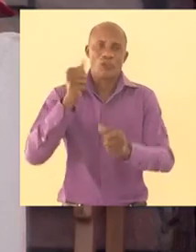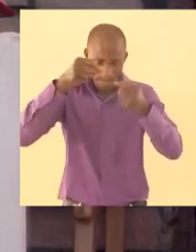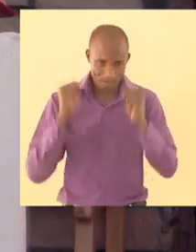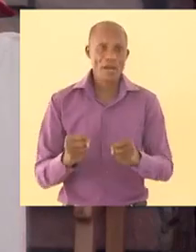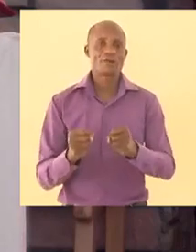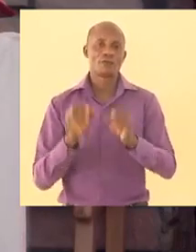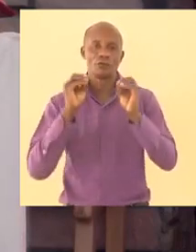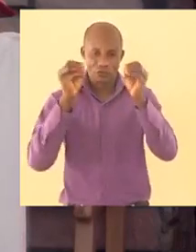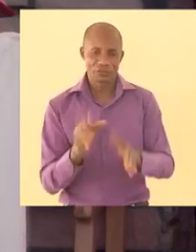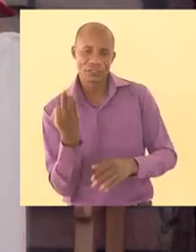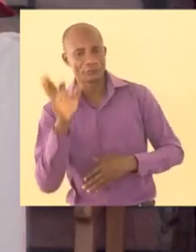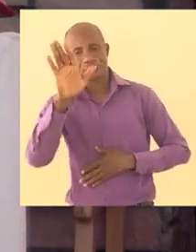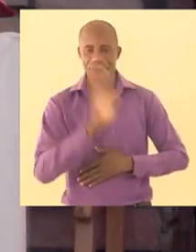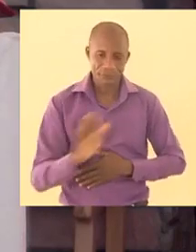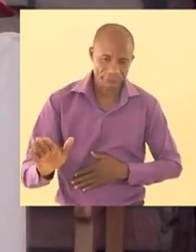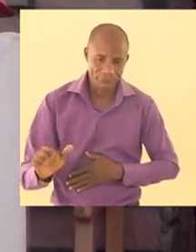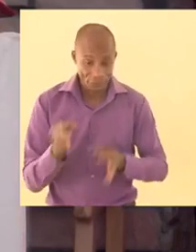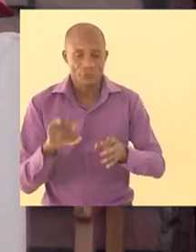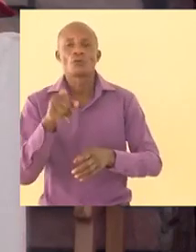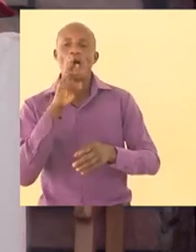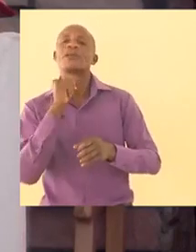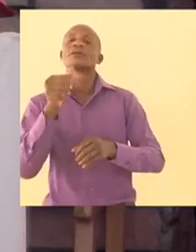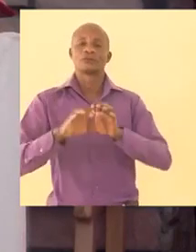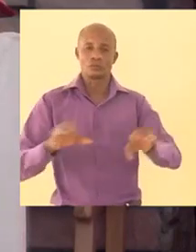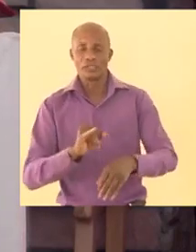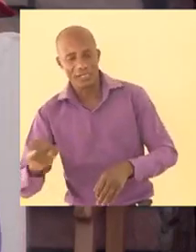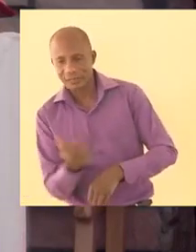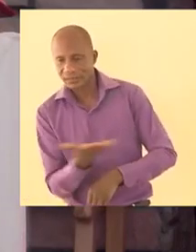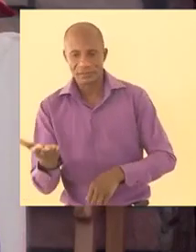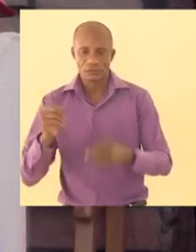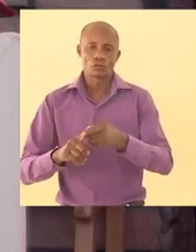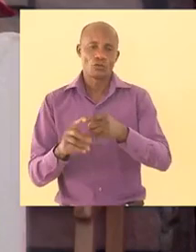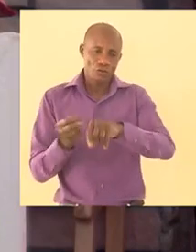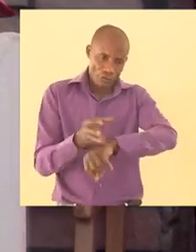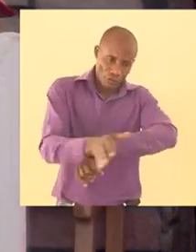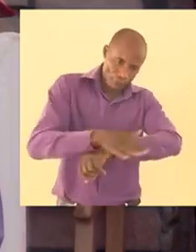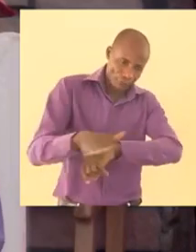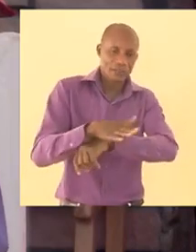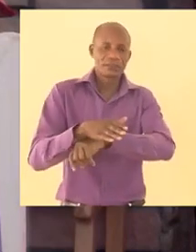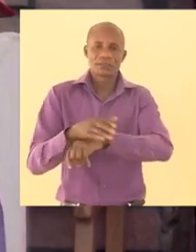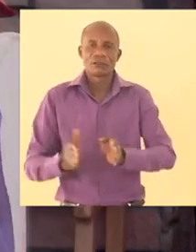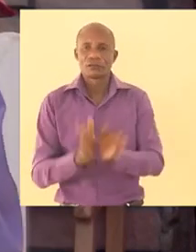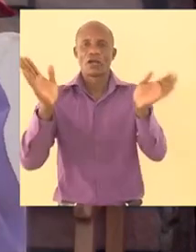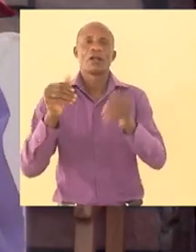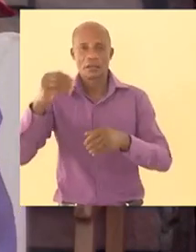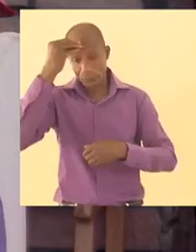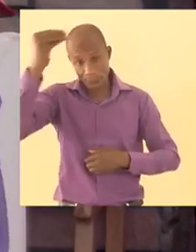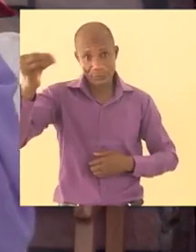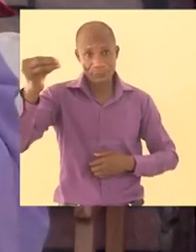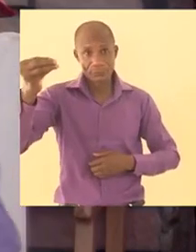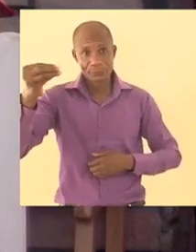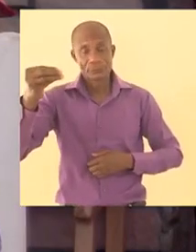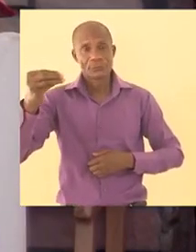if you are not doing things on social media so as to influence public opinion, then what will happen is that